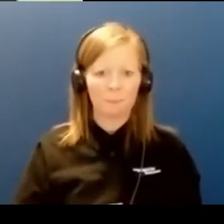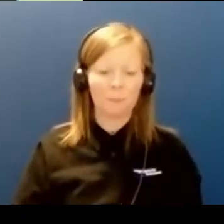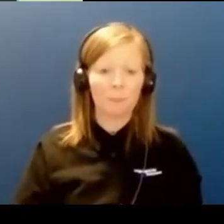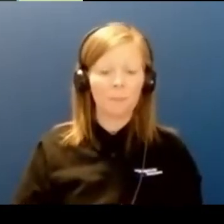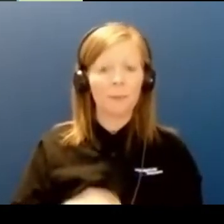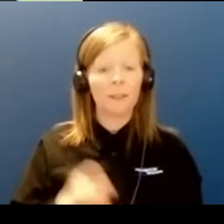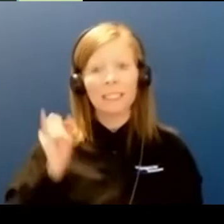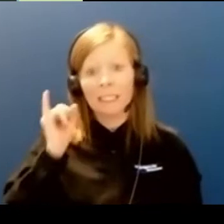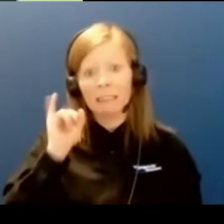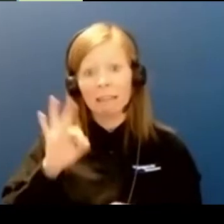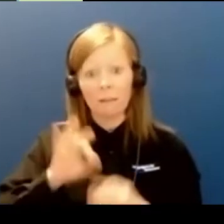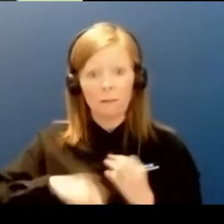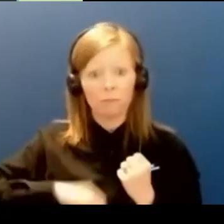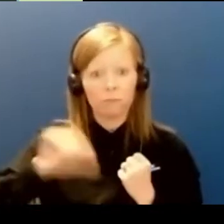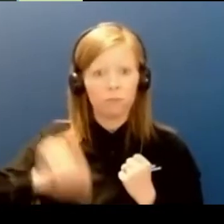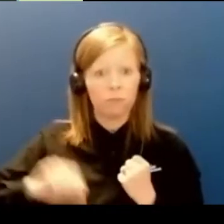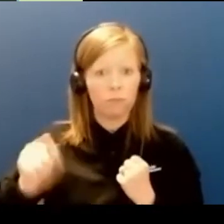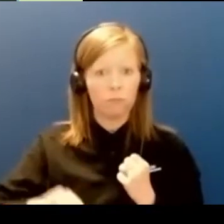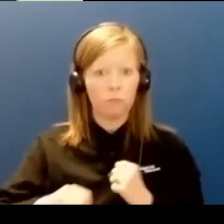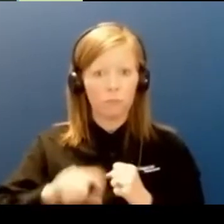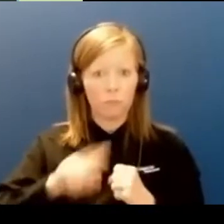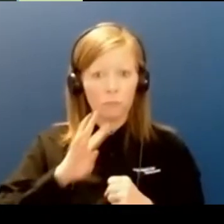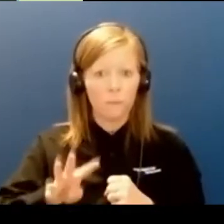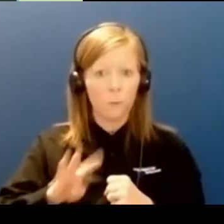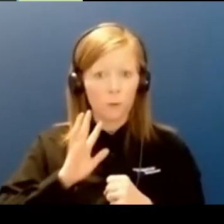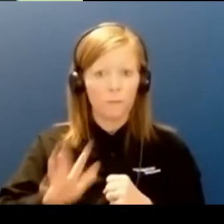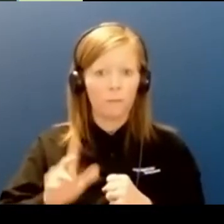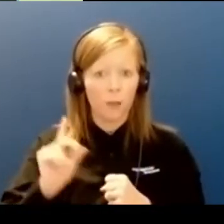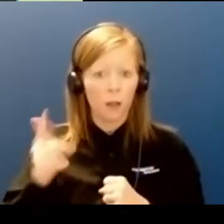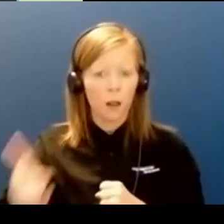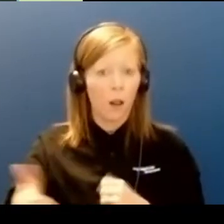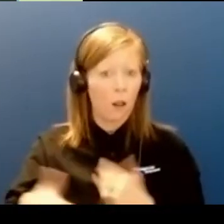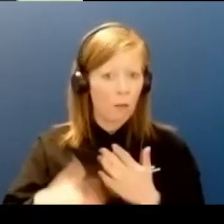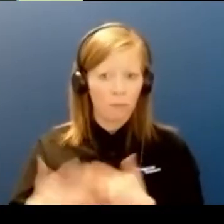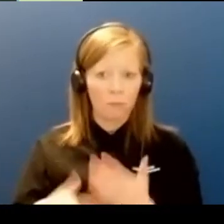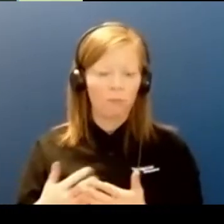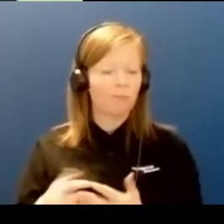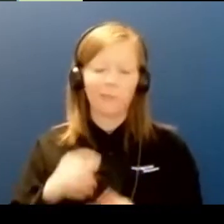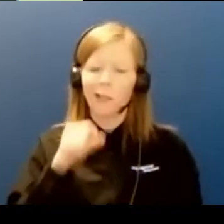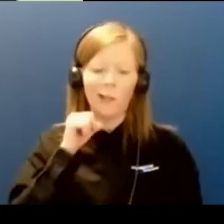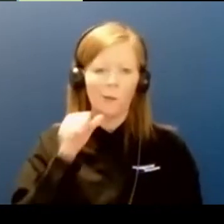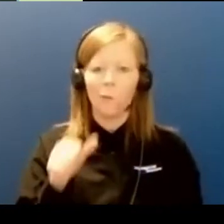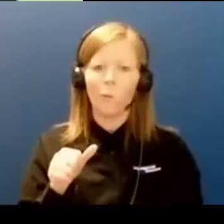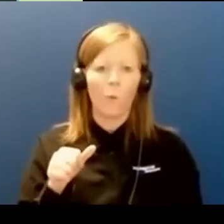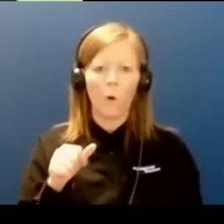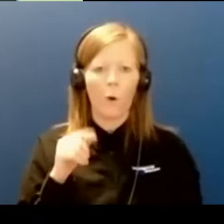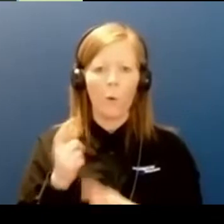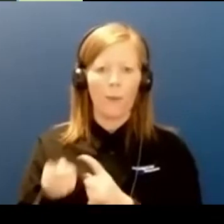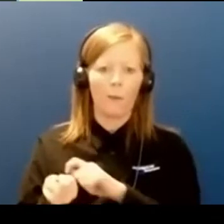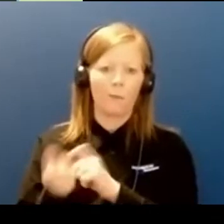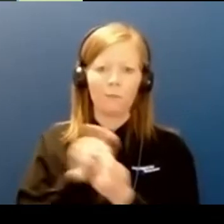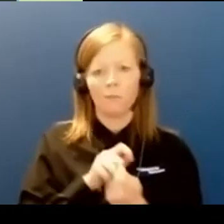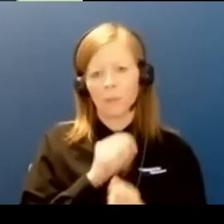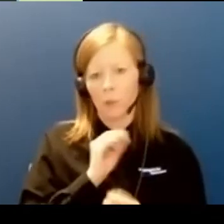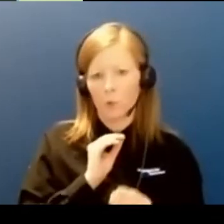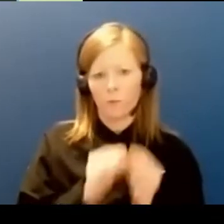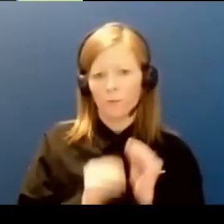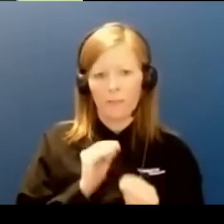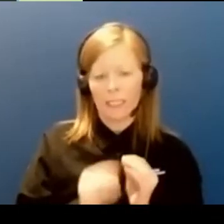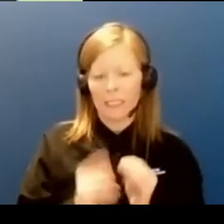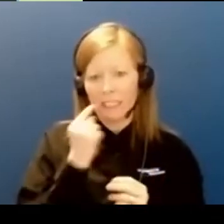longer time, then this effect is not going to be self-corrected even when we stop this type of habits.